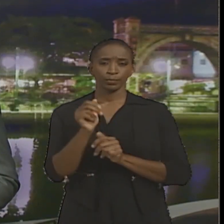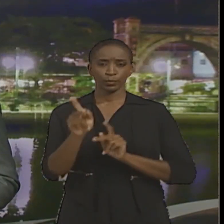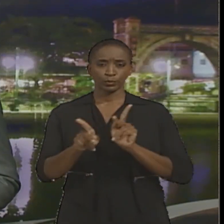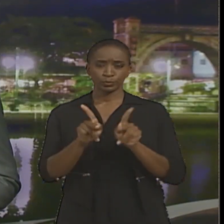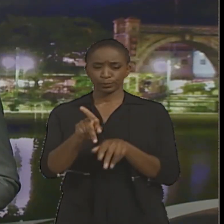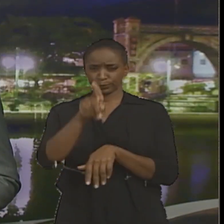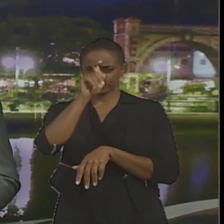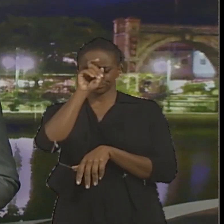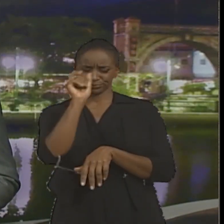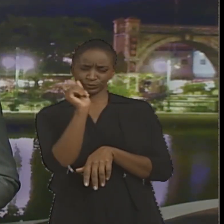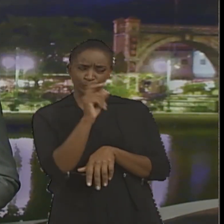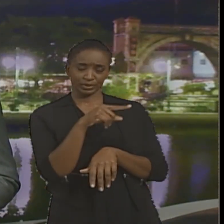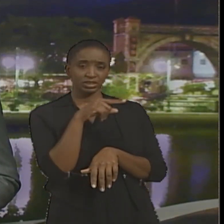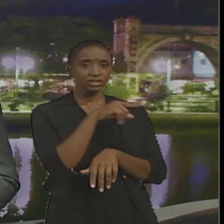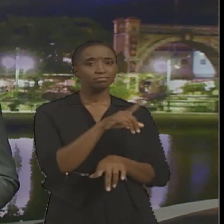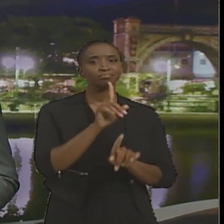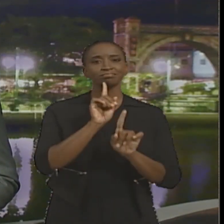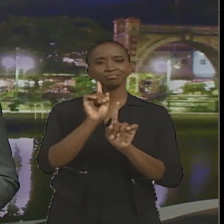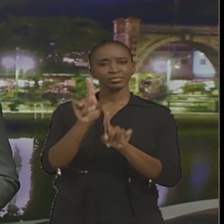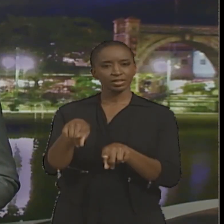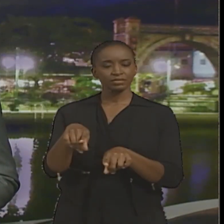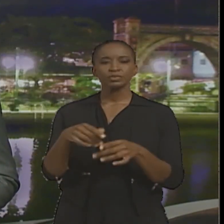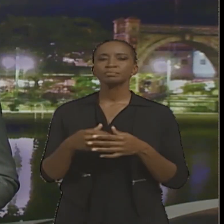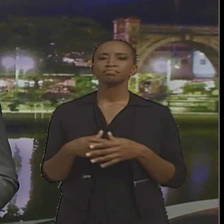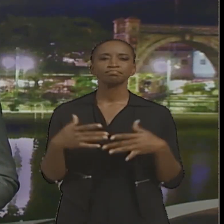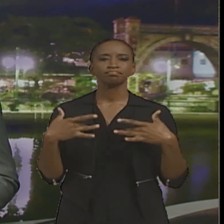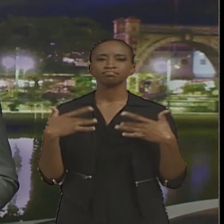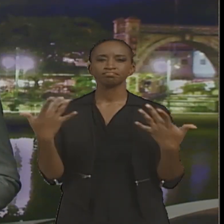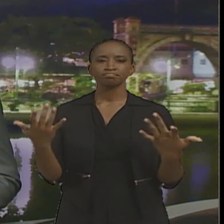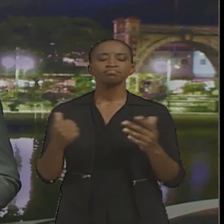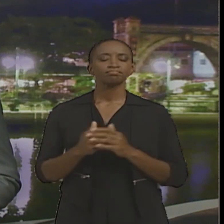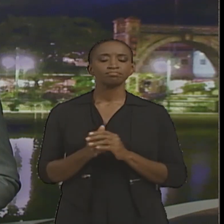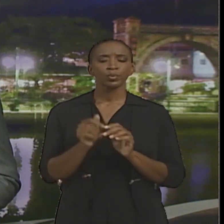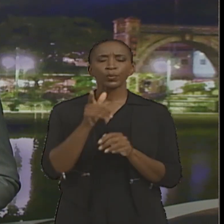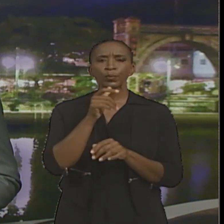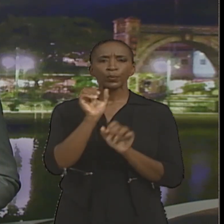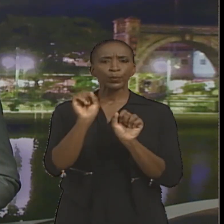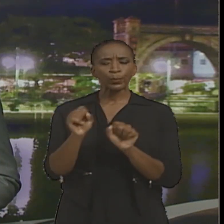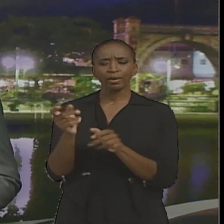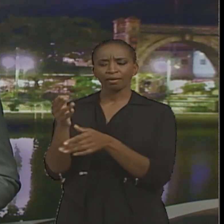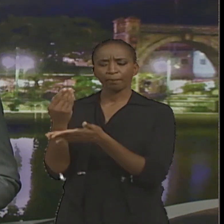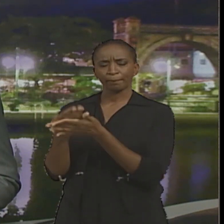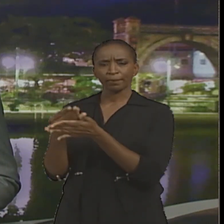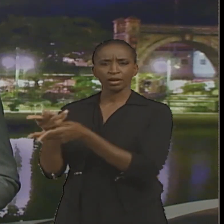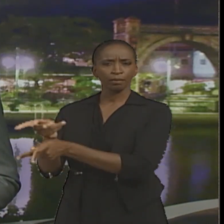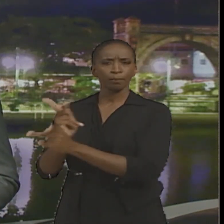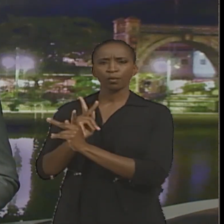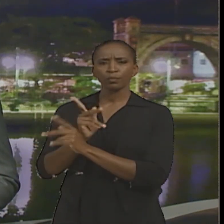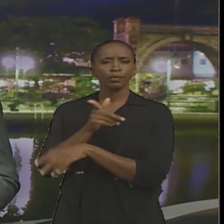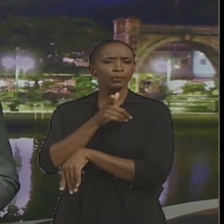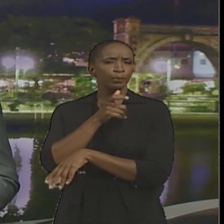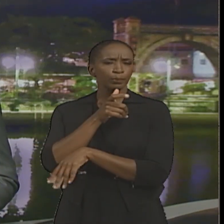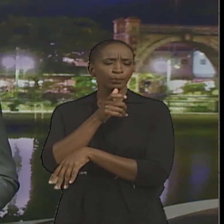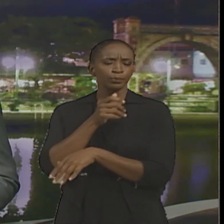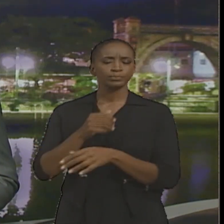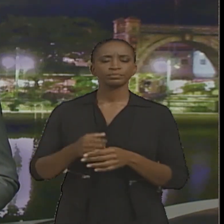also sought to answer one of the most popular questions related to the trust loans, which is who can qualify for a trust